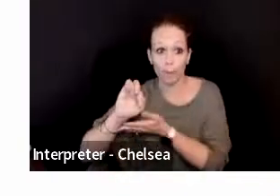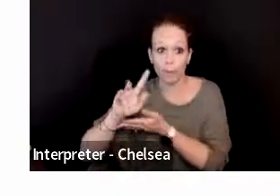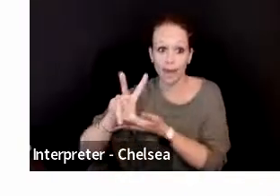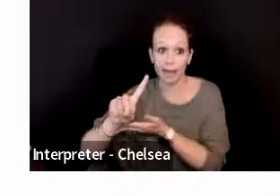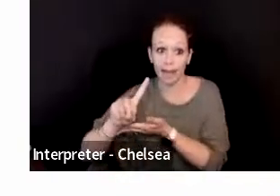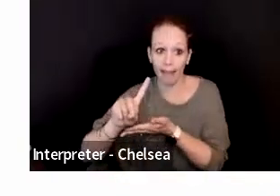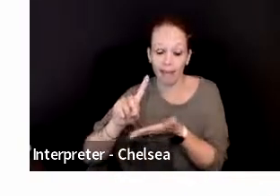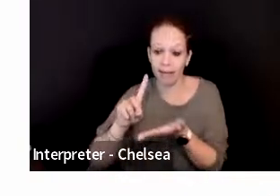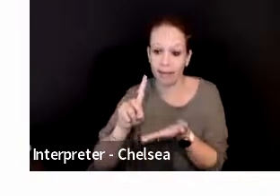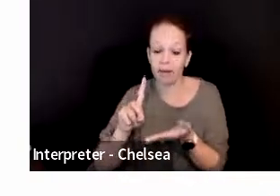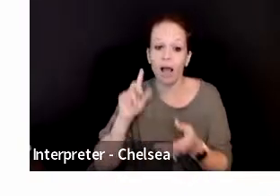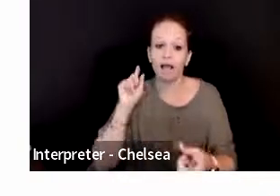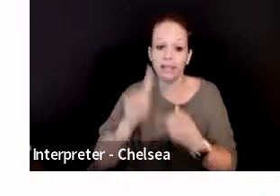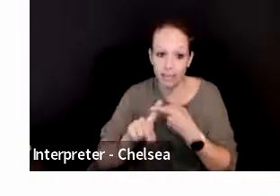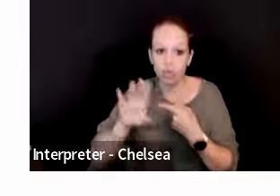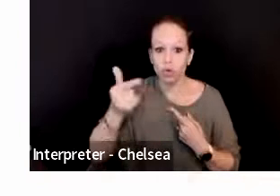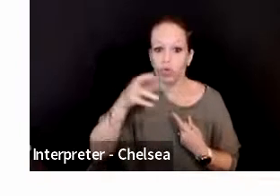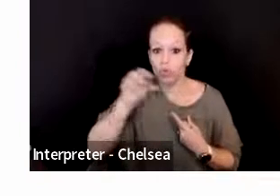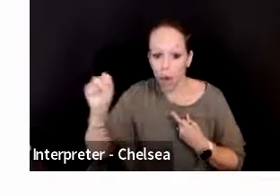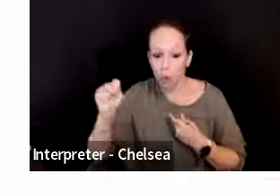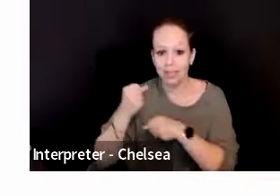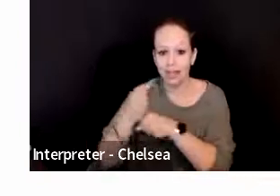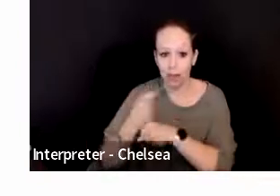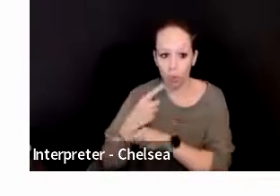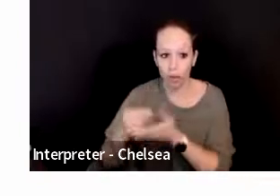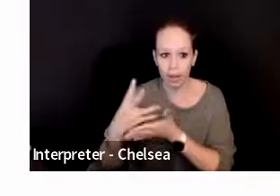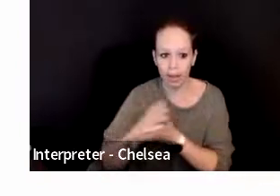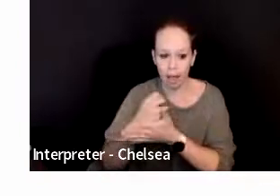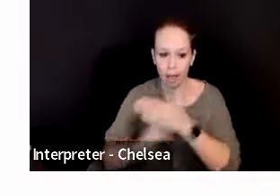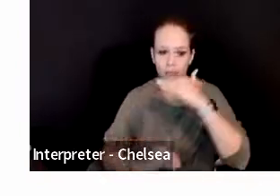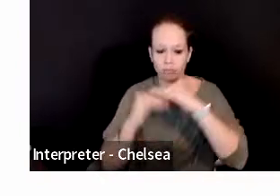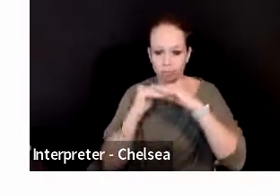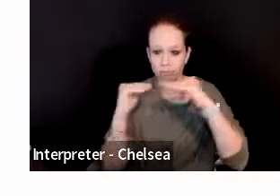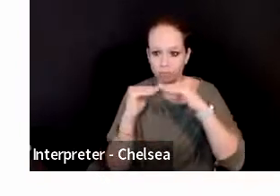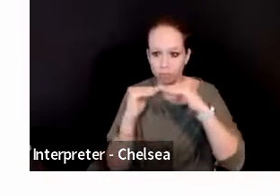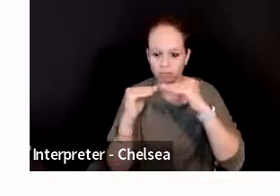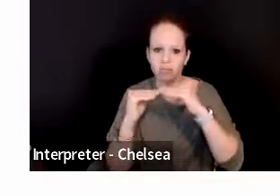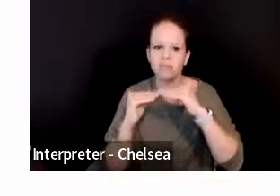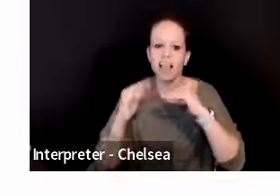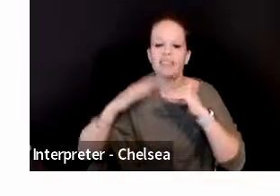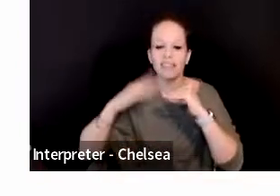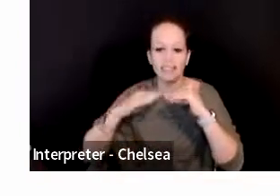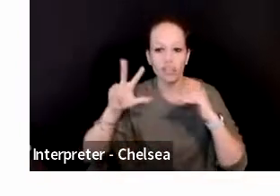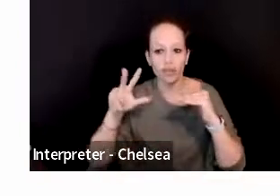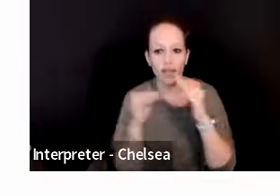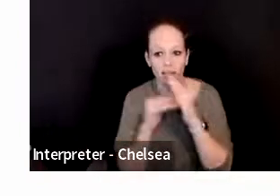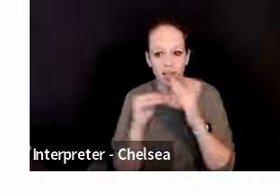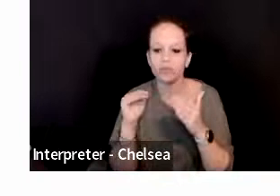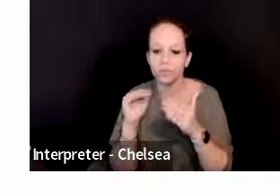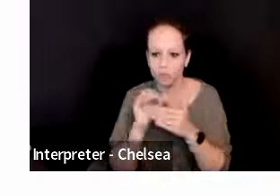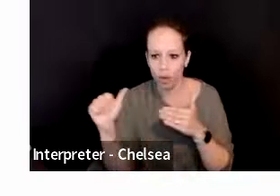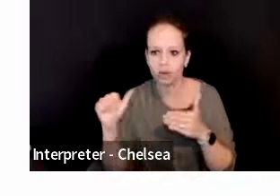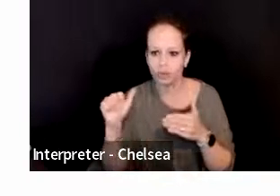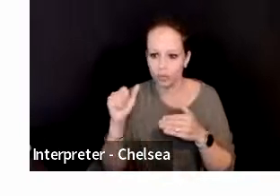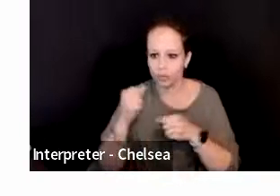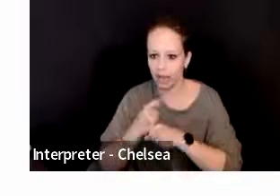gross annual income reaches a certain amount, which is at least $35,000 annually